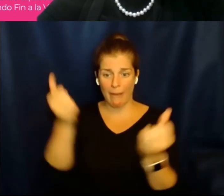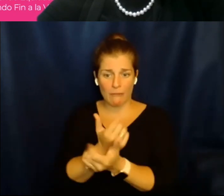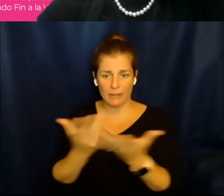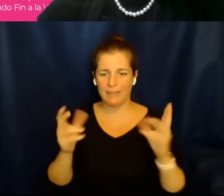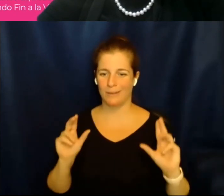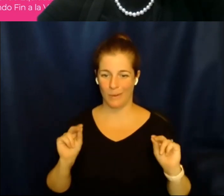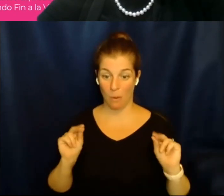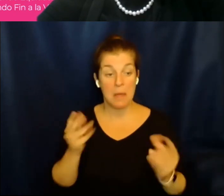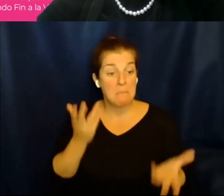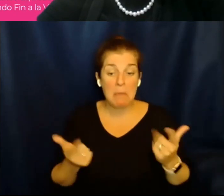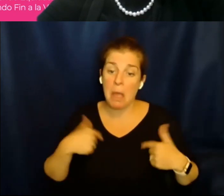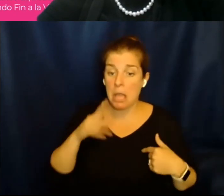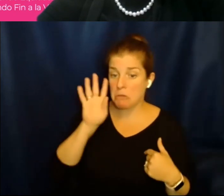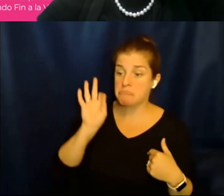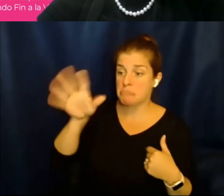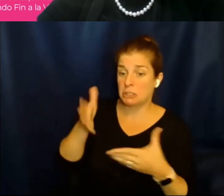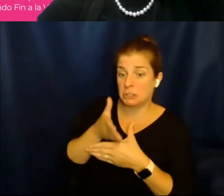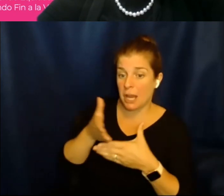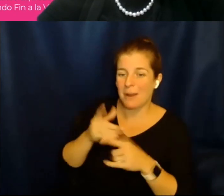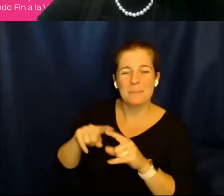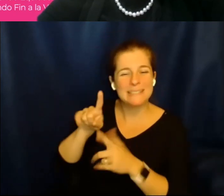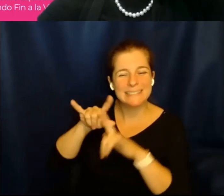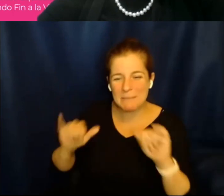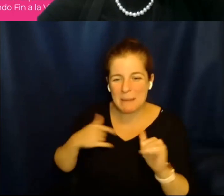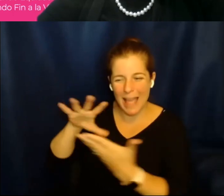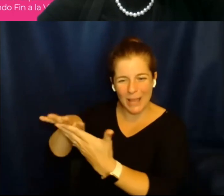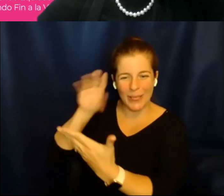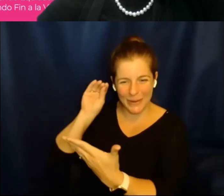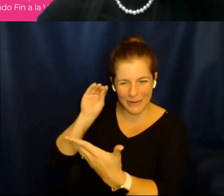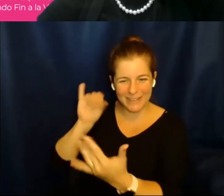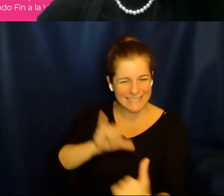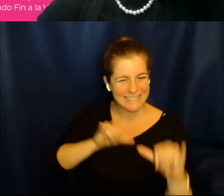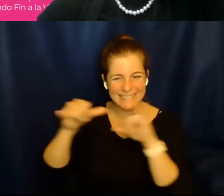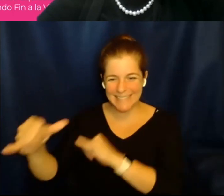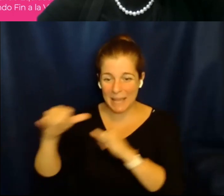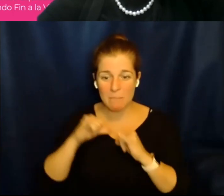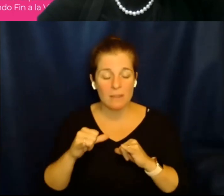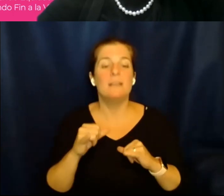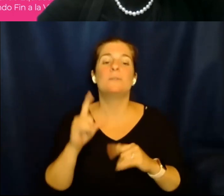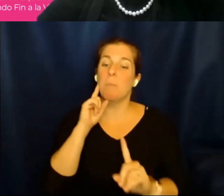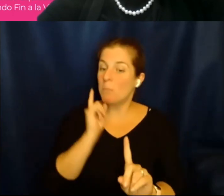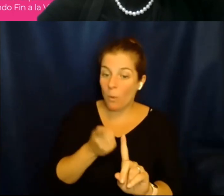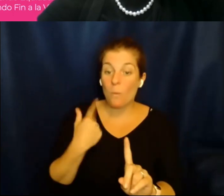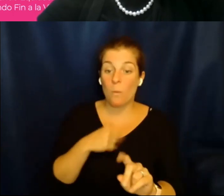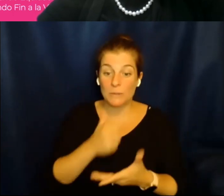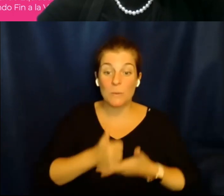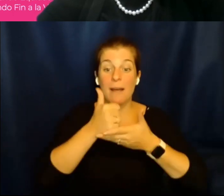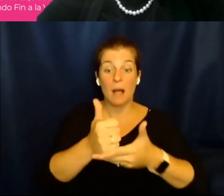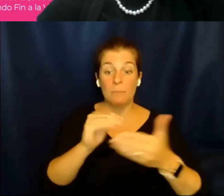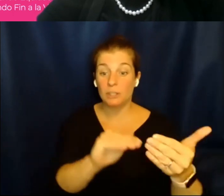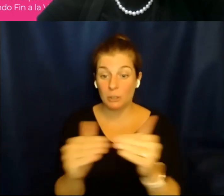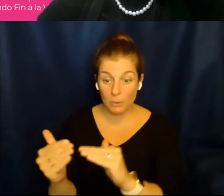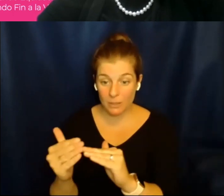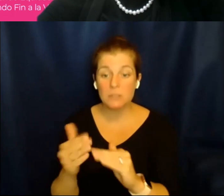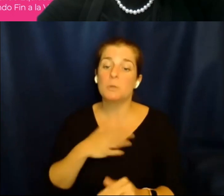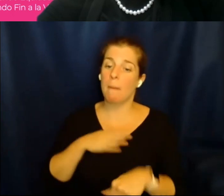to share as well, and I can learn as well. The main thing is to help our community. So another piece of advice that I would give to all of you